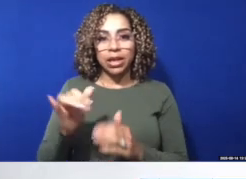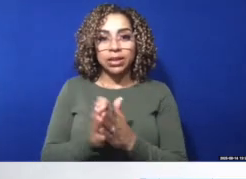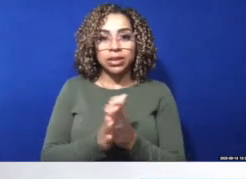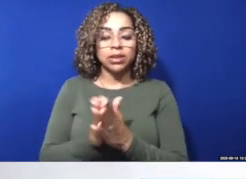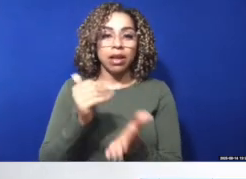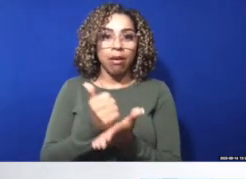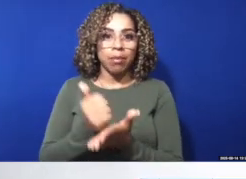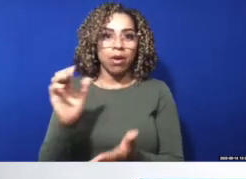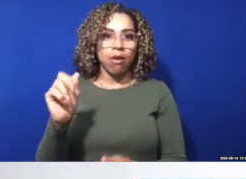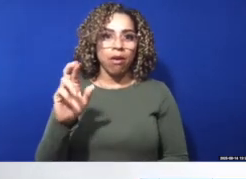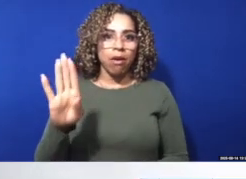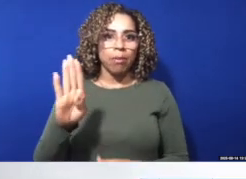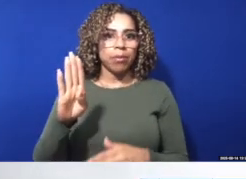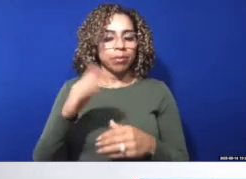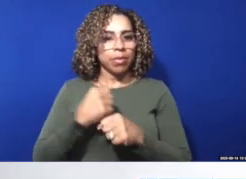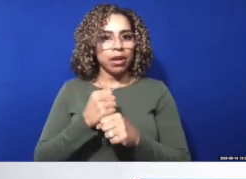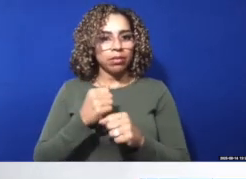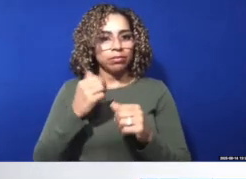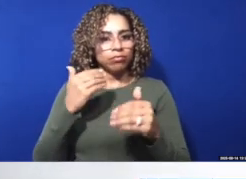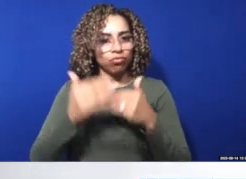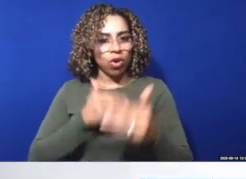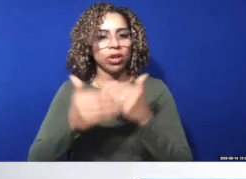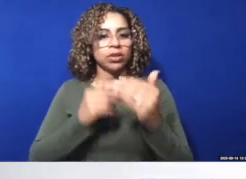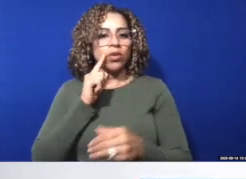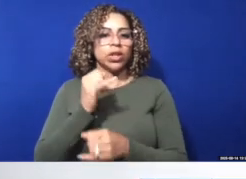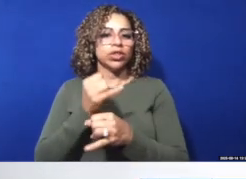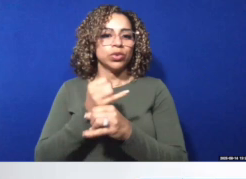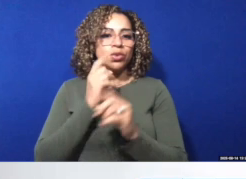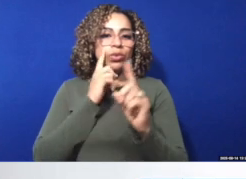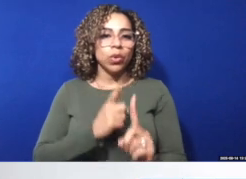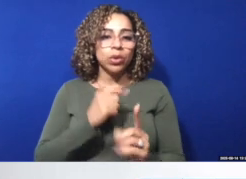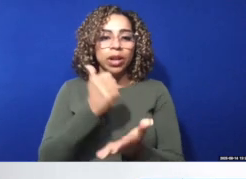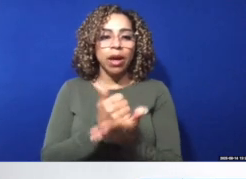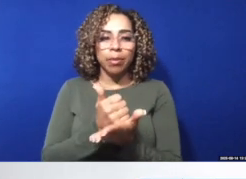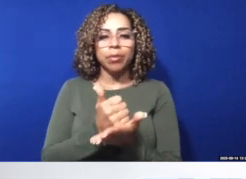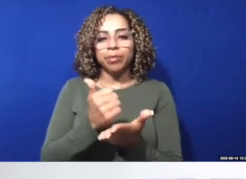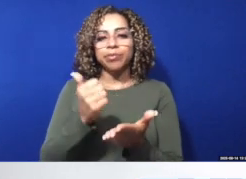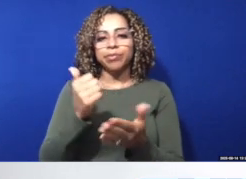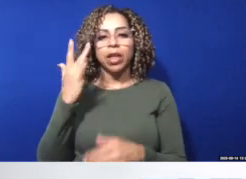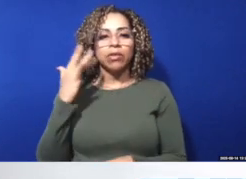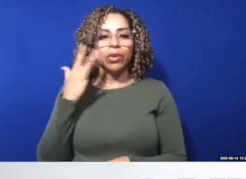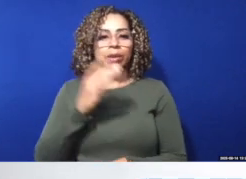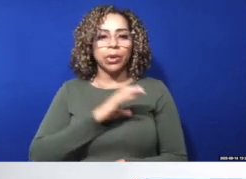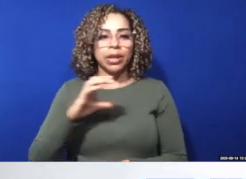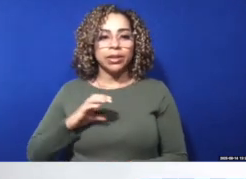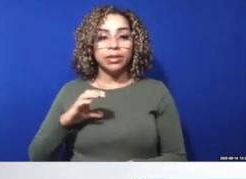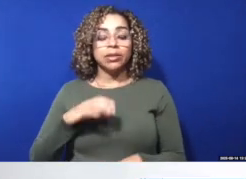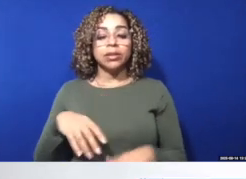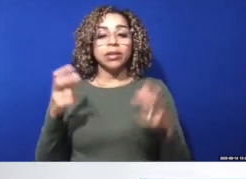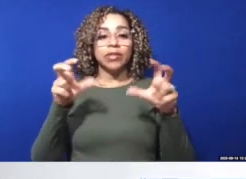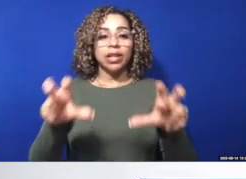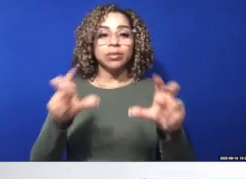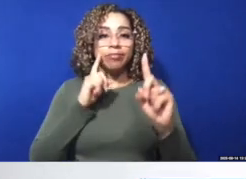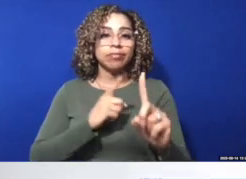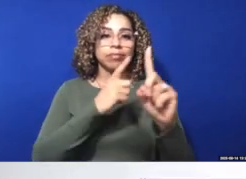on our institutional goals and help aid California communities. Overall, these investments strive to reduce criteria pollutant